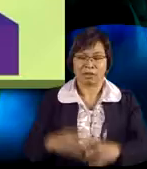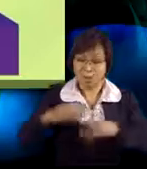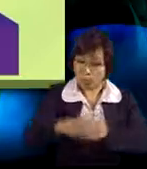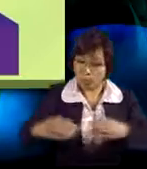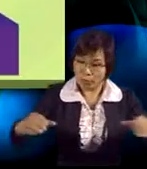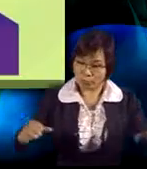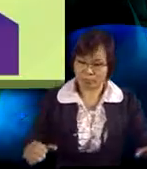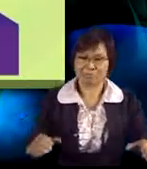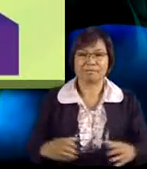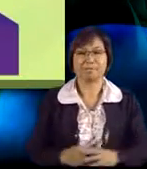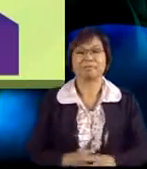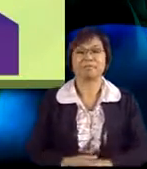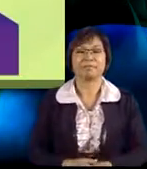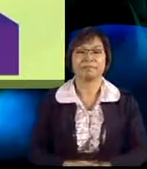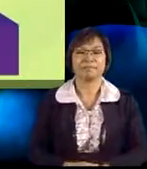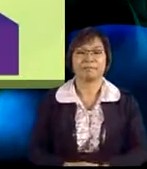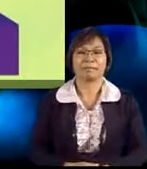cuboid,